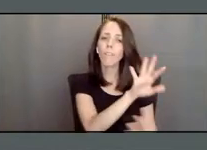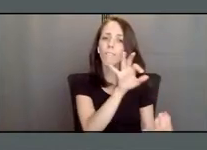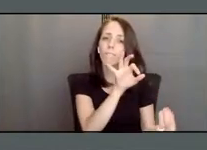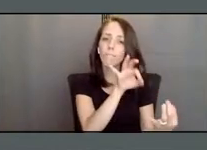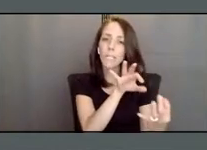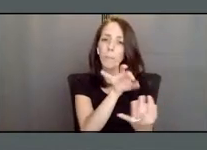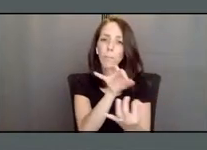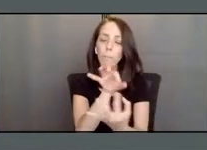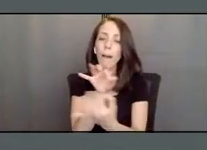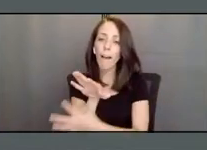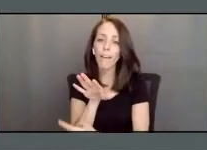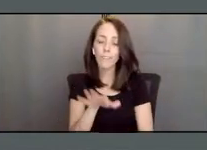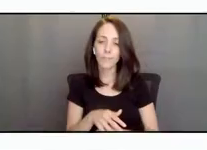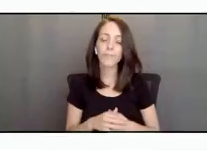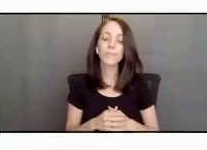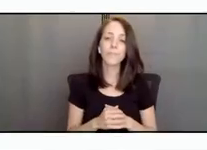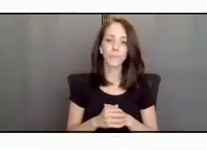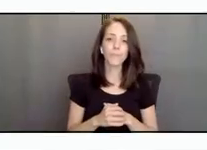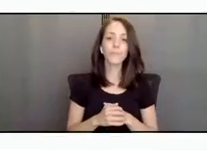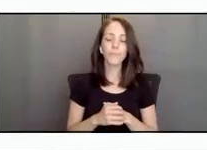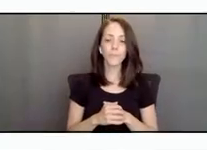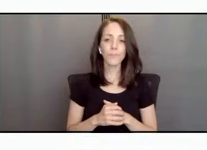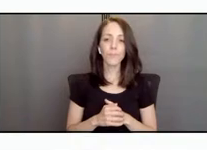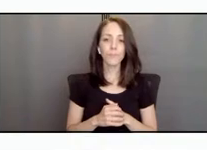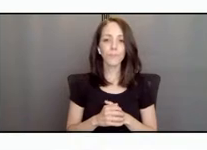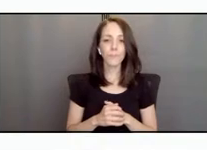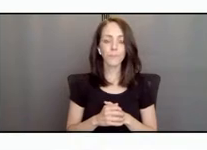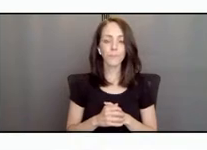faculty. Next slide.